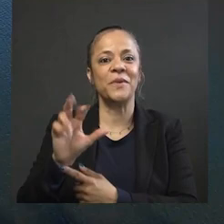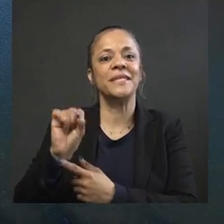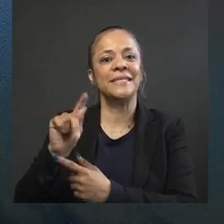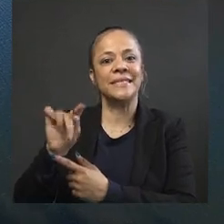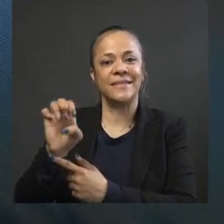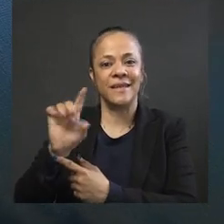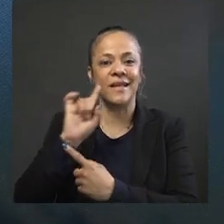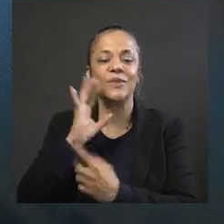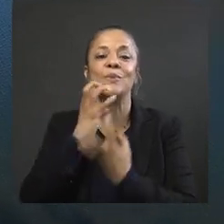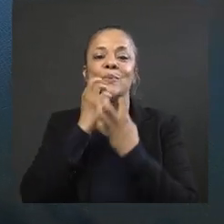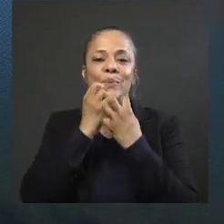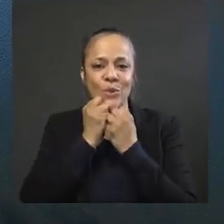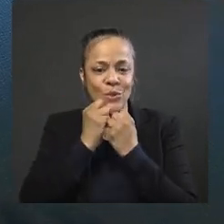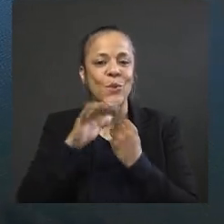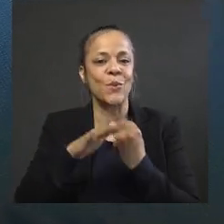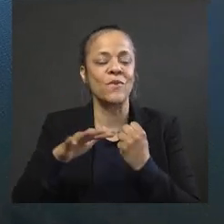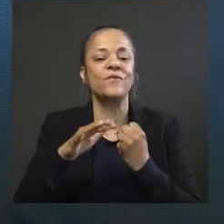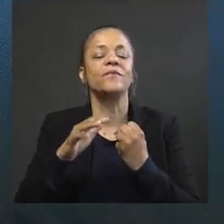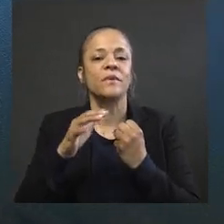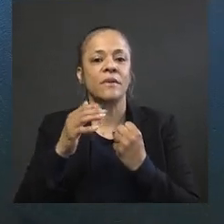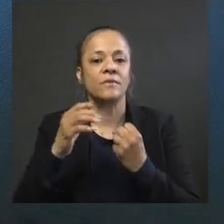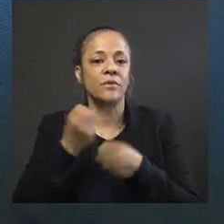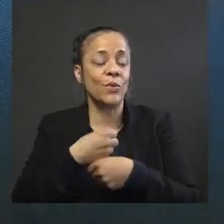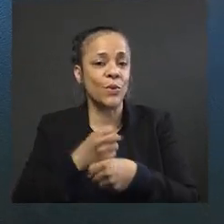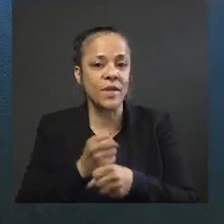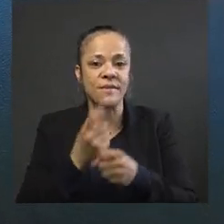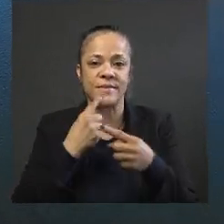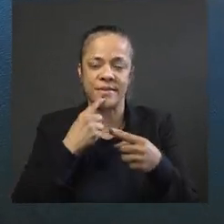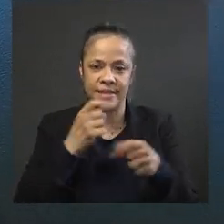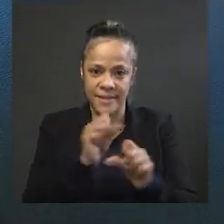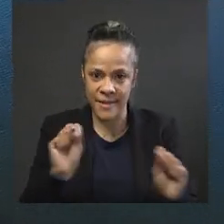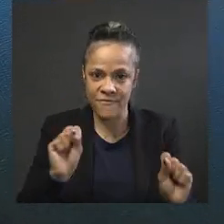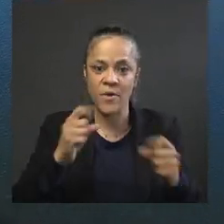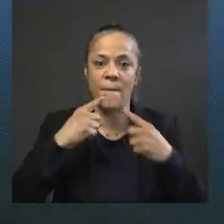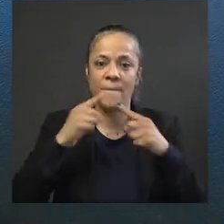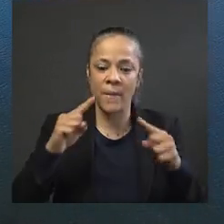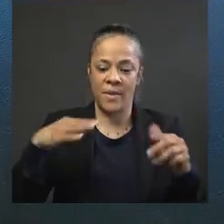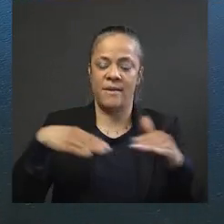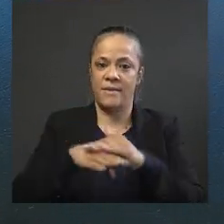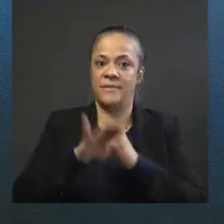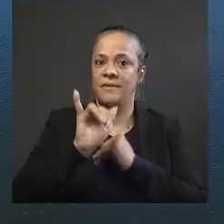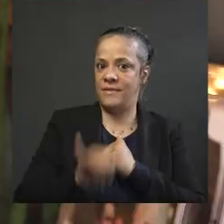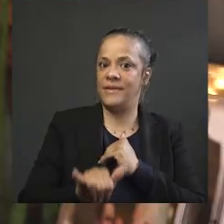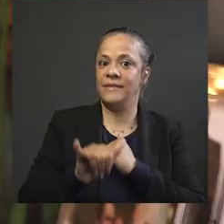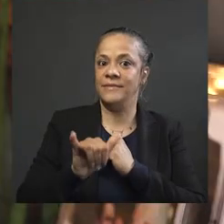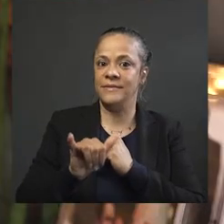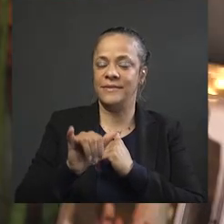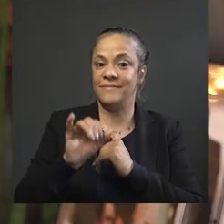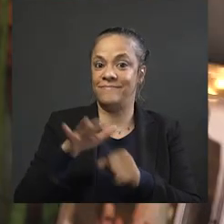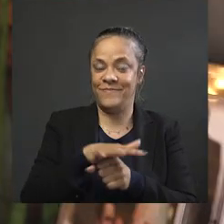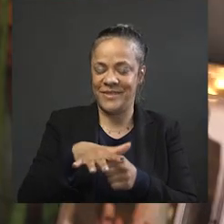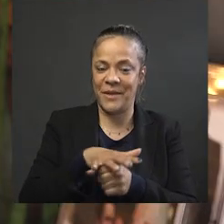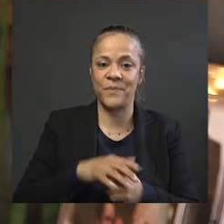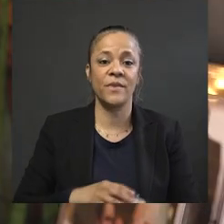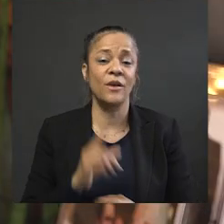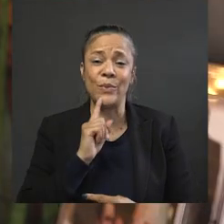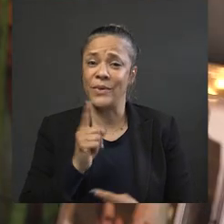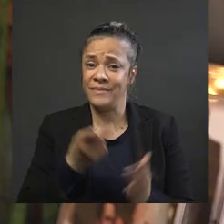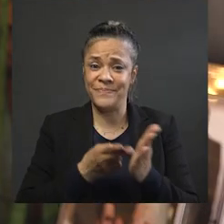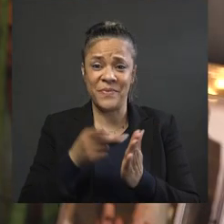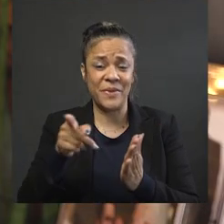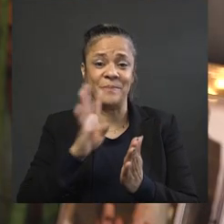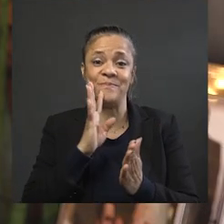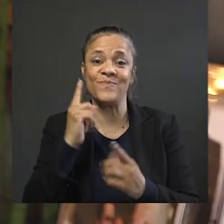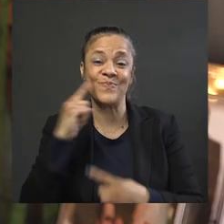Reservoir 3 site to preserve the local treasure and create safe public access to the 14-acre site. It had been talked about for more than